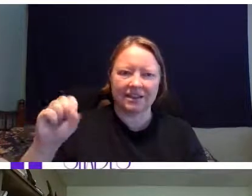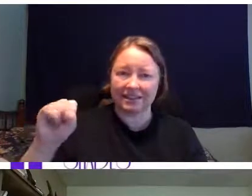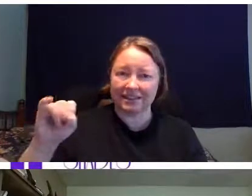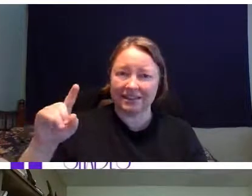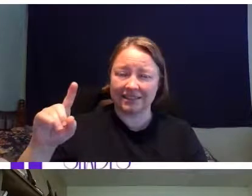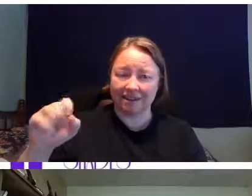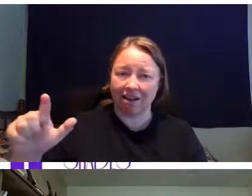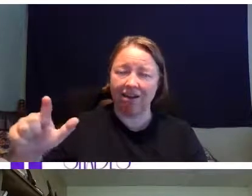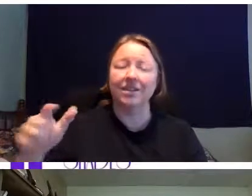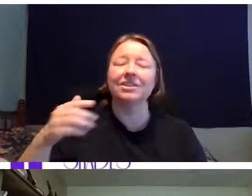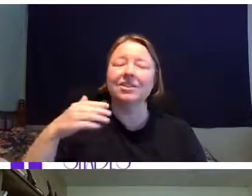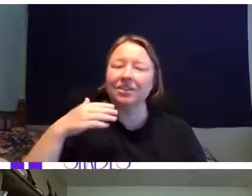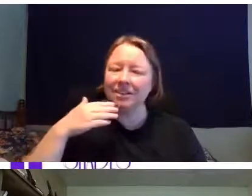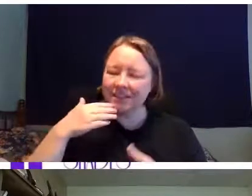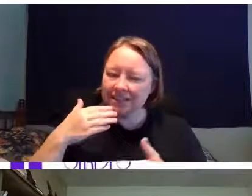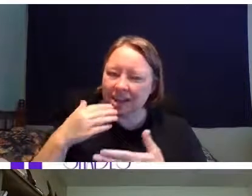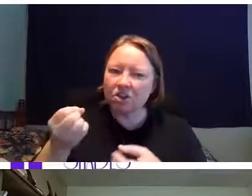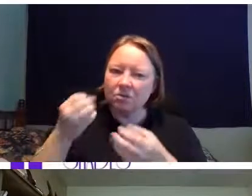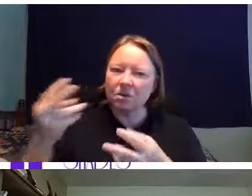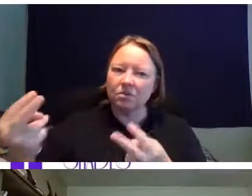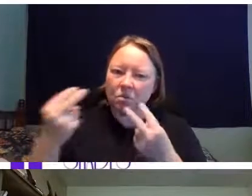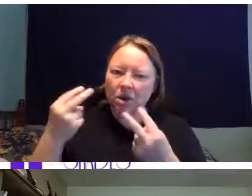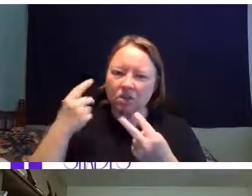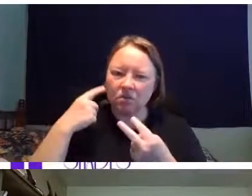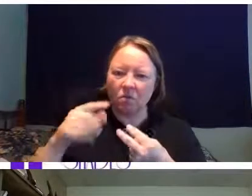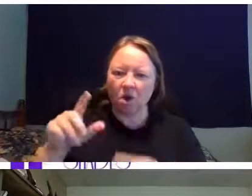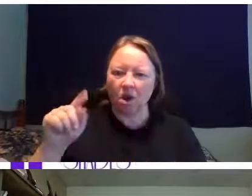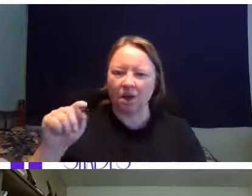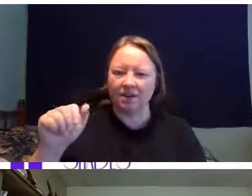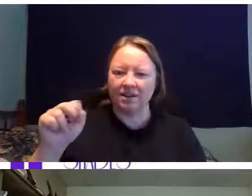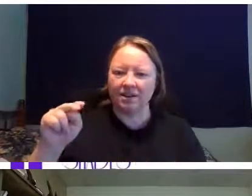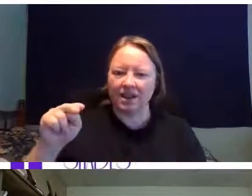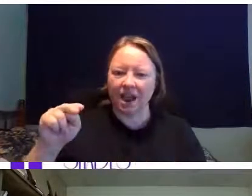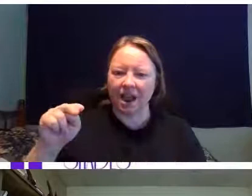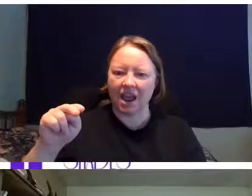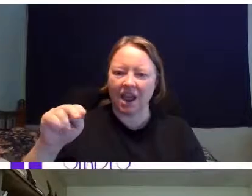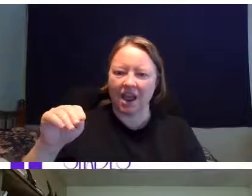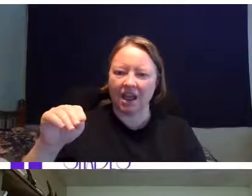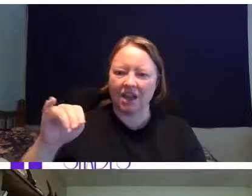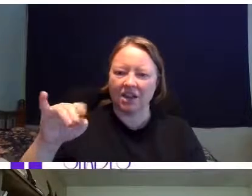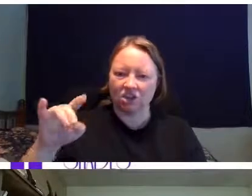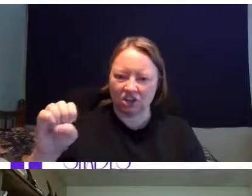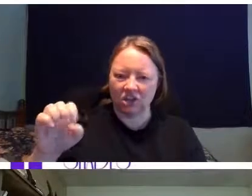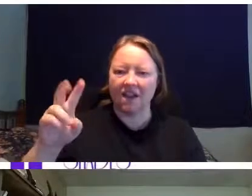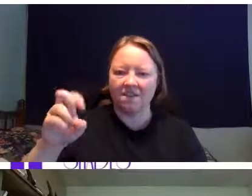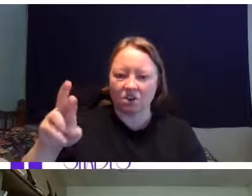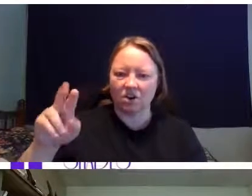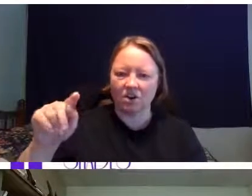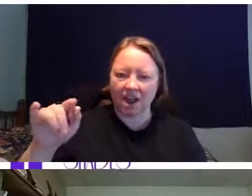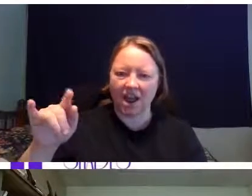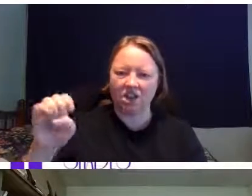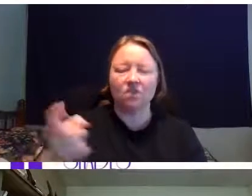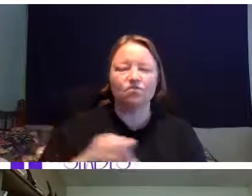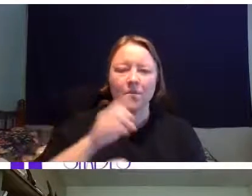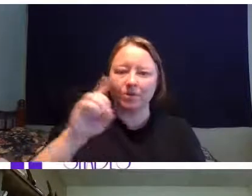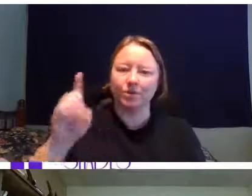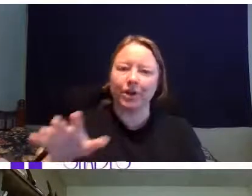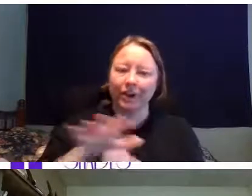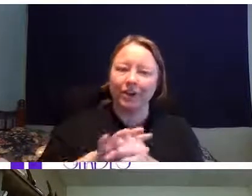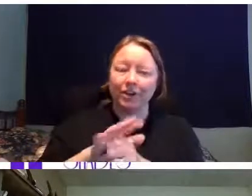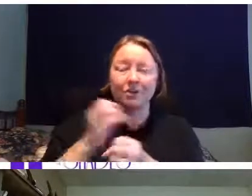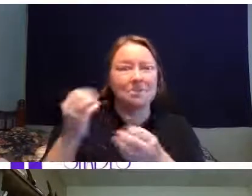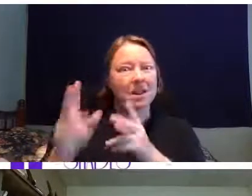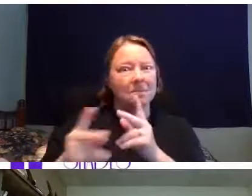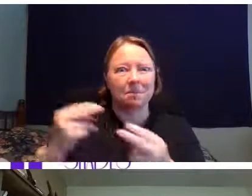thank you so much for Tanji. She is out of the Detroit area. So we have people all over that are